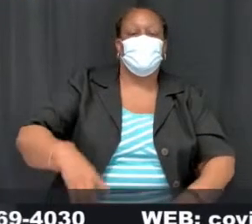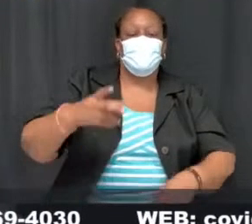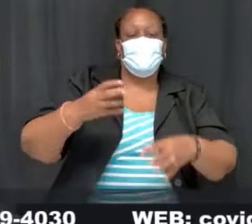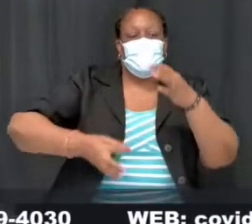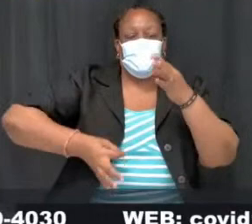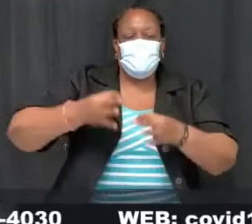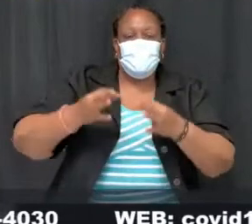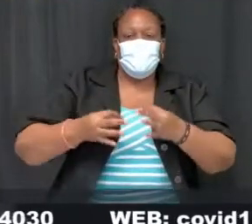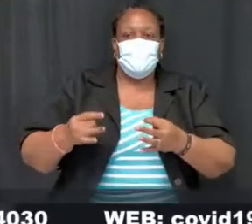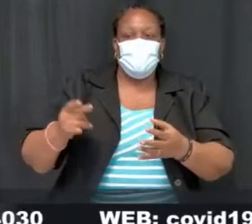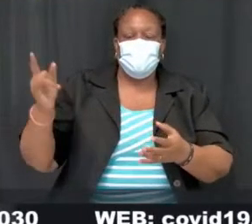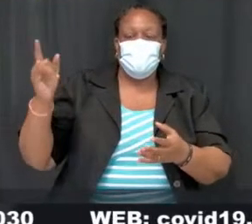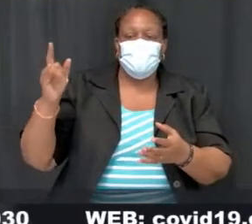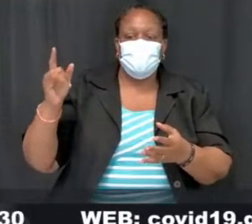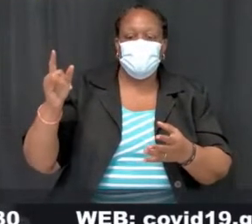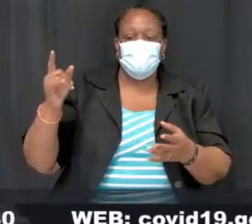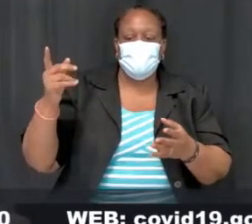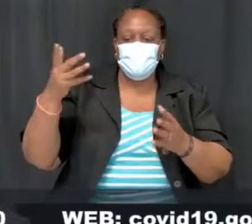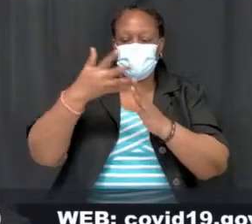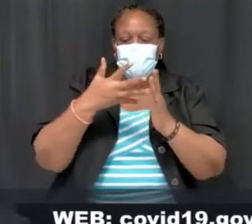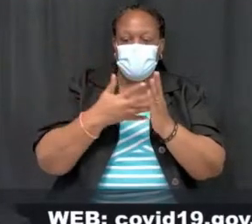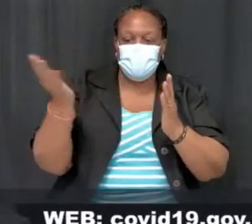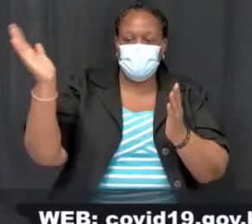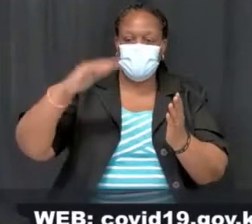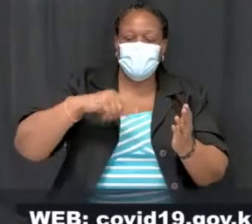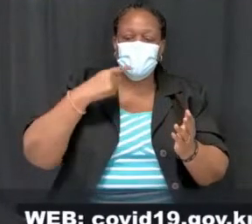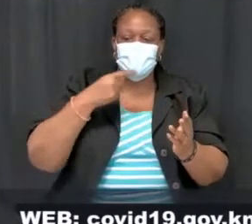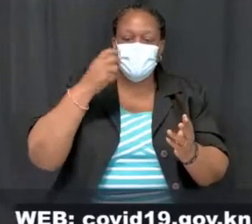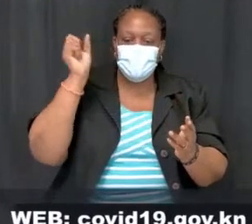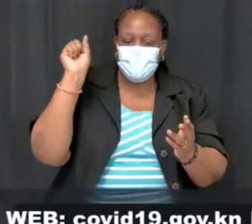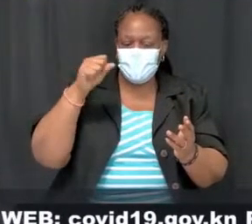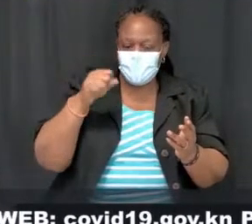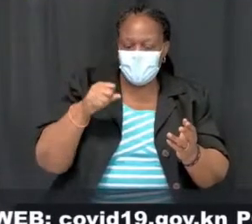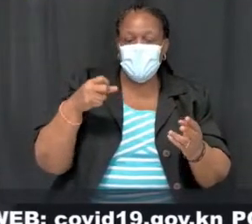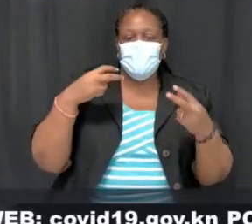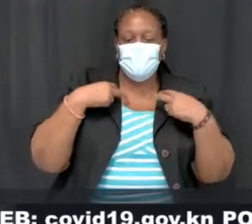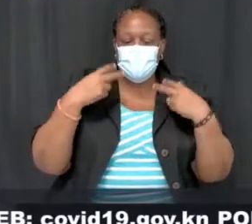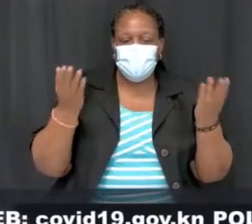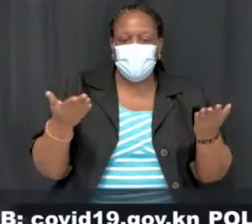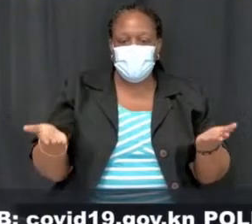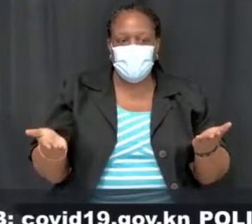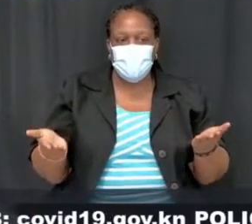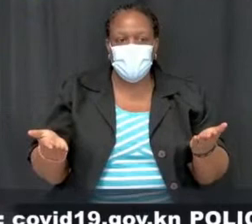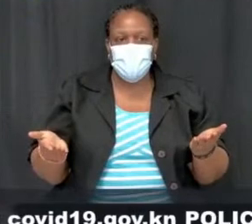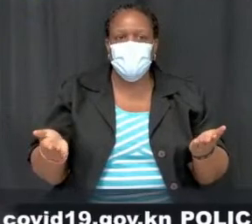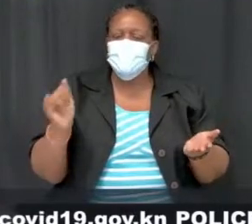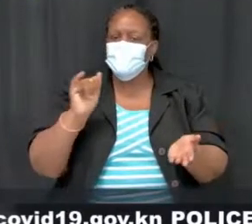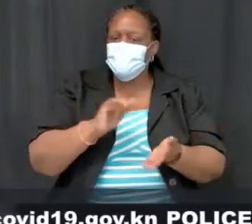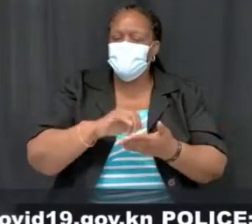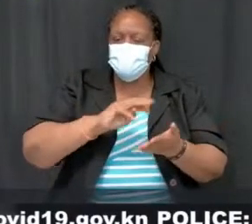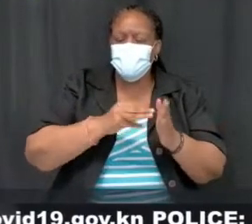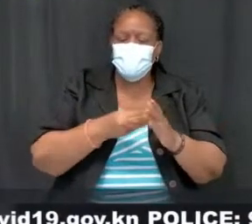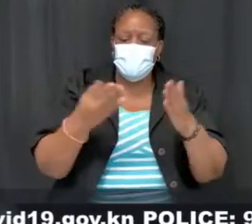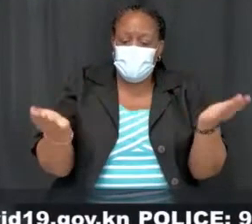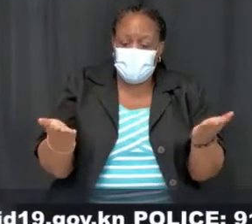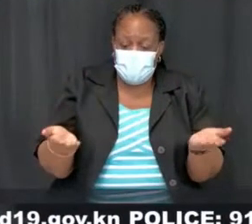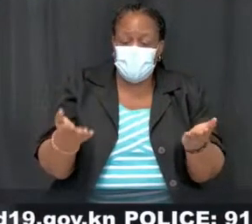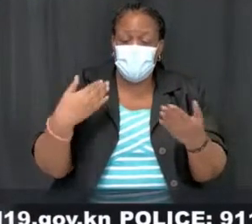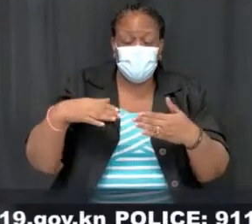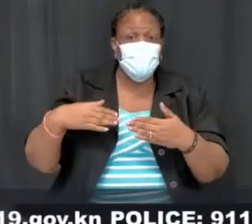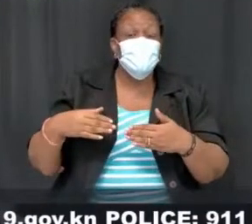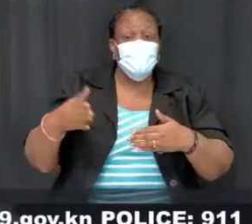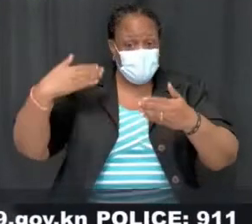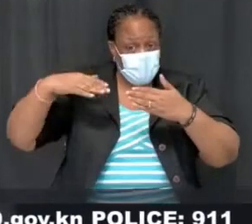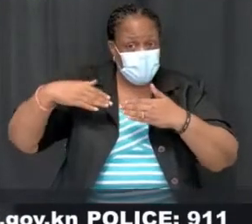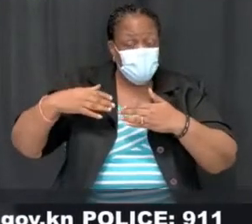that it is here. And so we need to prepare ourselves. If the Delta variant is rampant in the United States, and if we